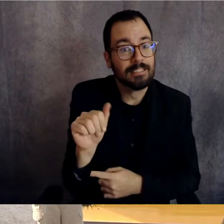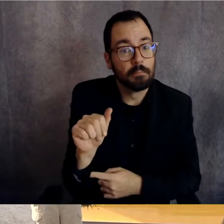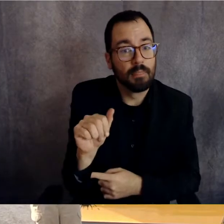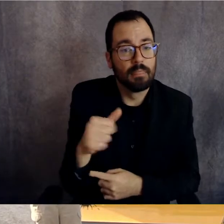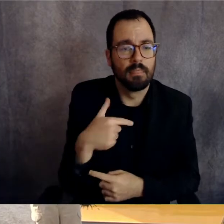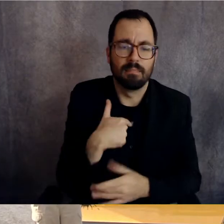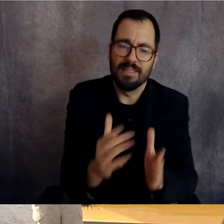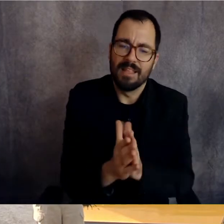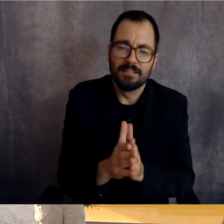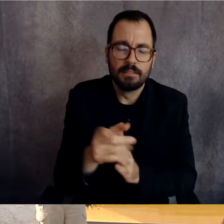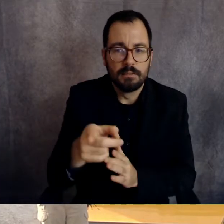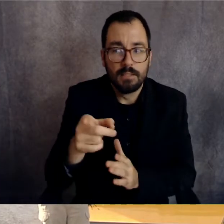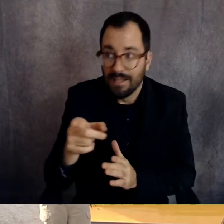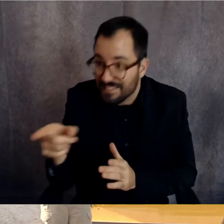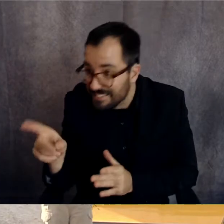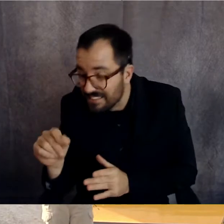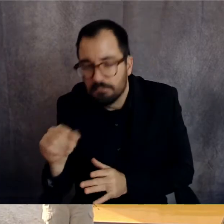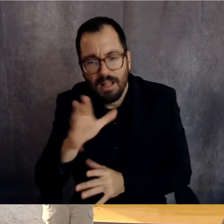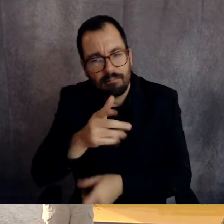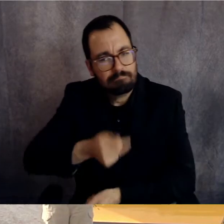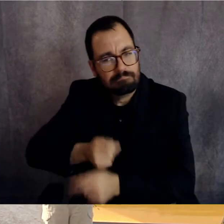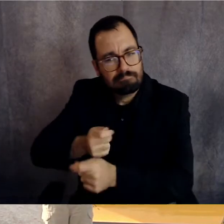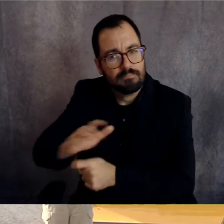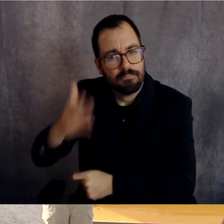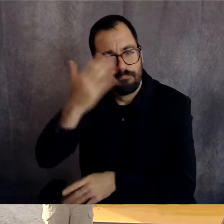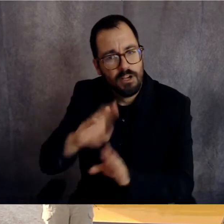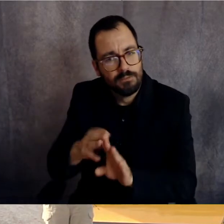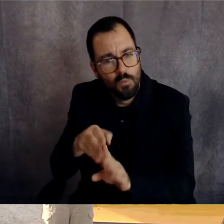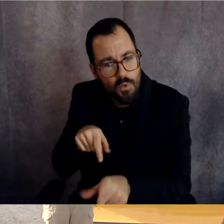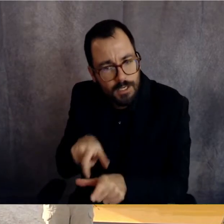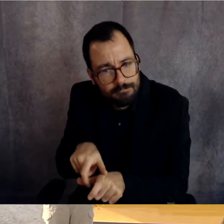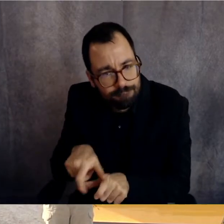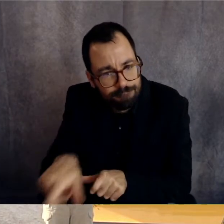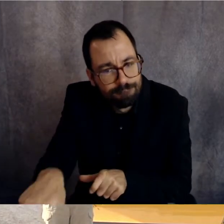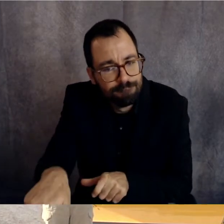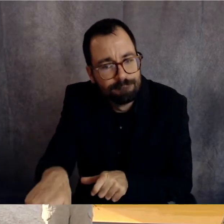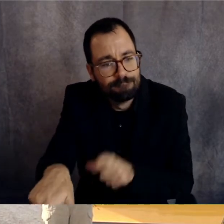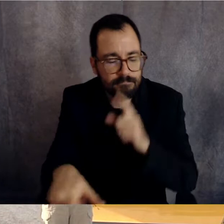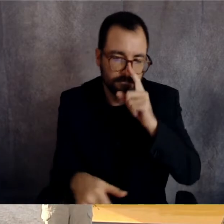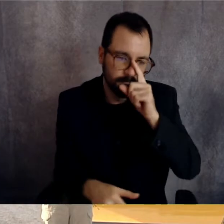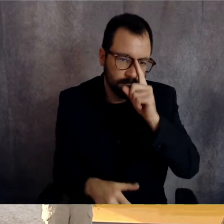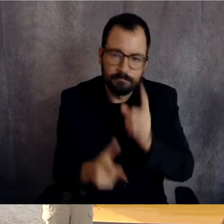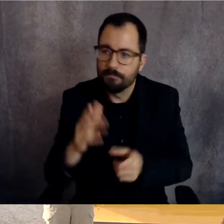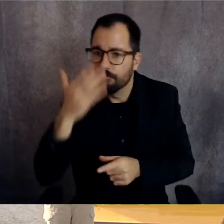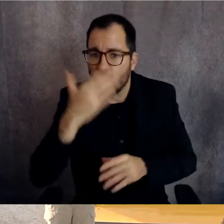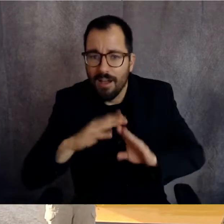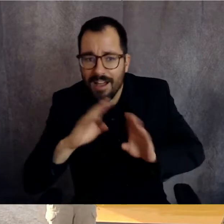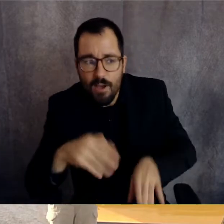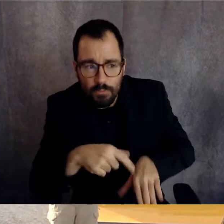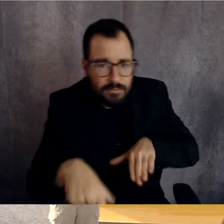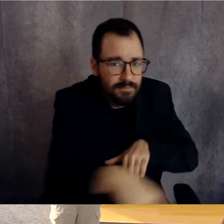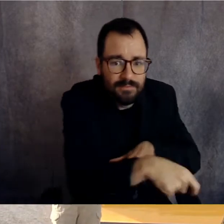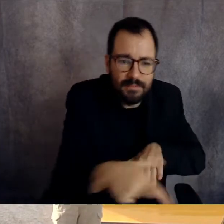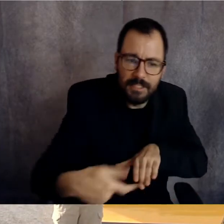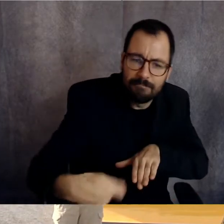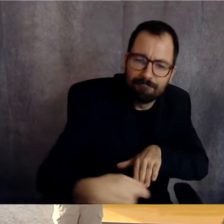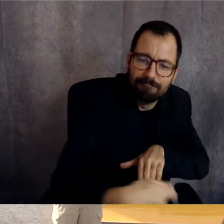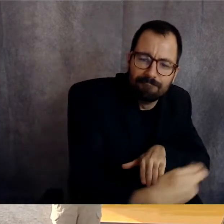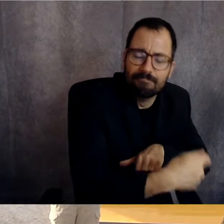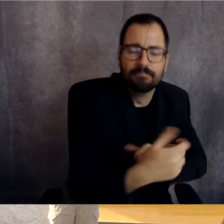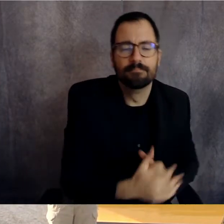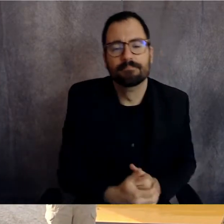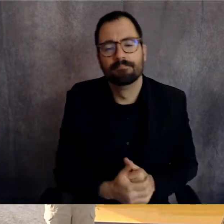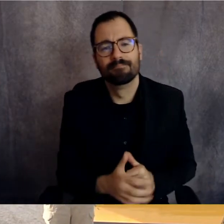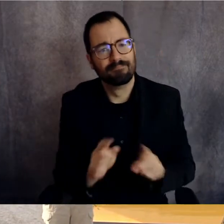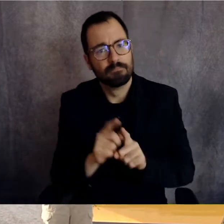help shovel out a path in front of their house. Don't let them do it. Help them by shoveling in front of their house. We're also asking people to check